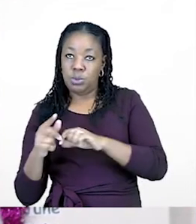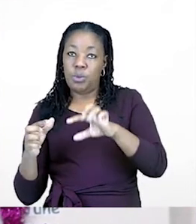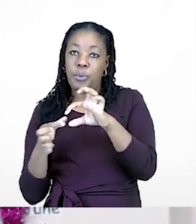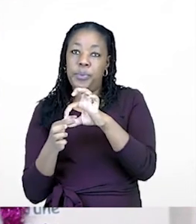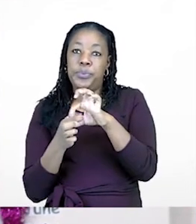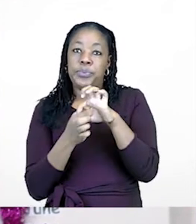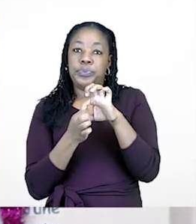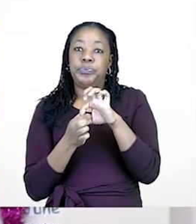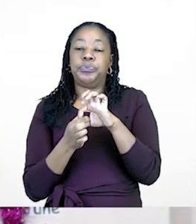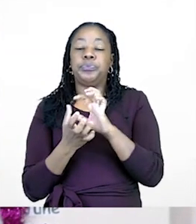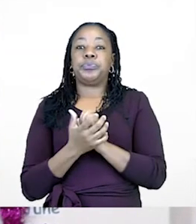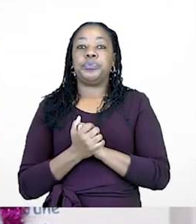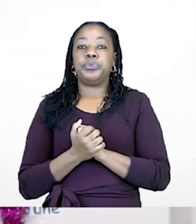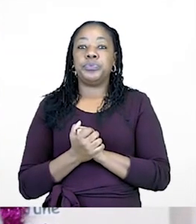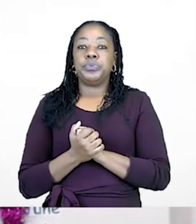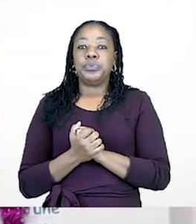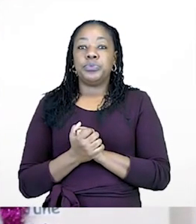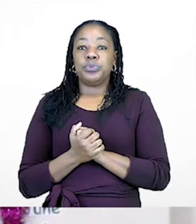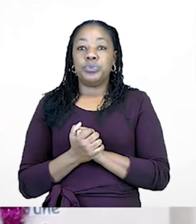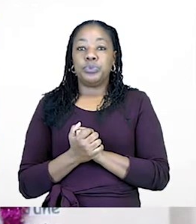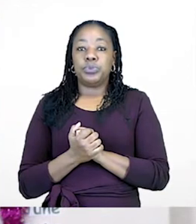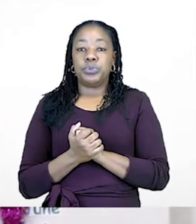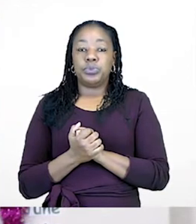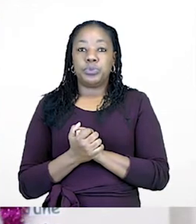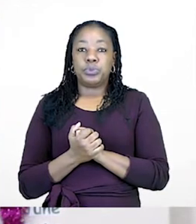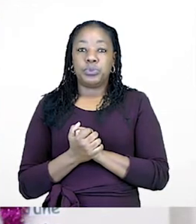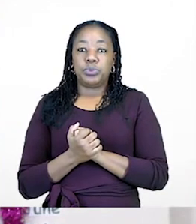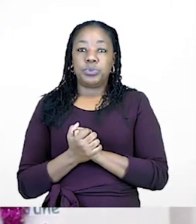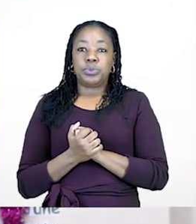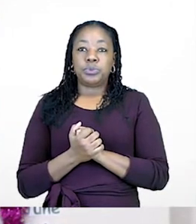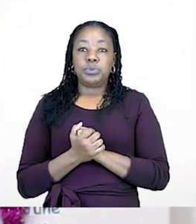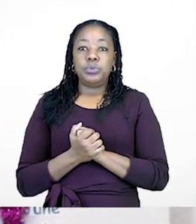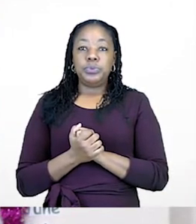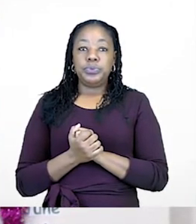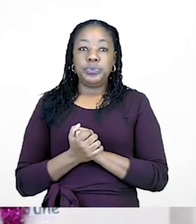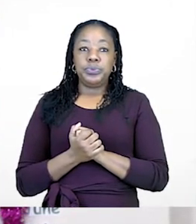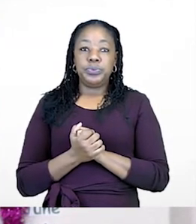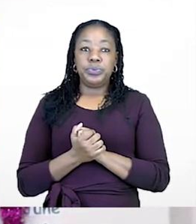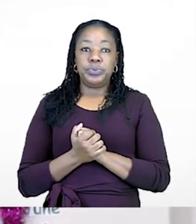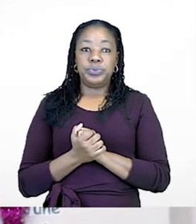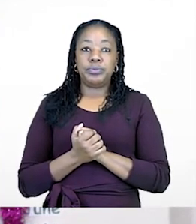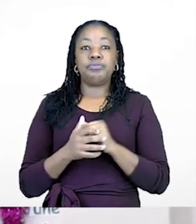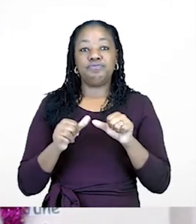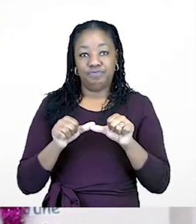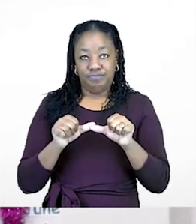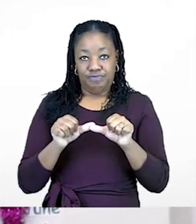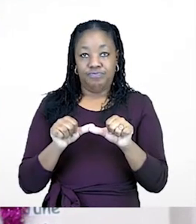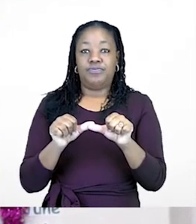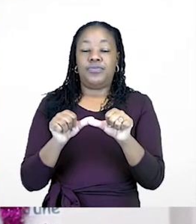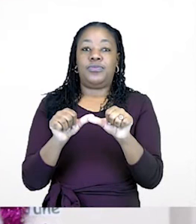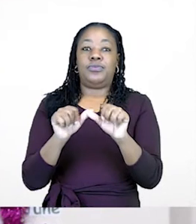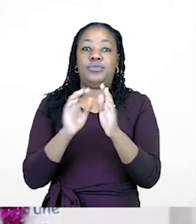to the box, like so. I want you to do this with your exercise on